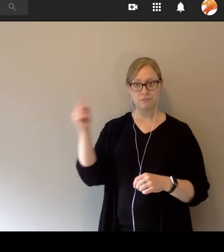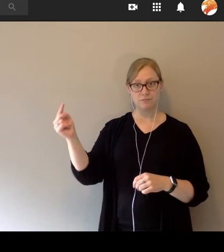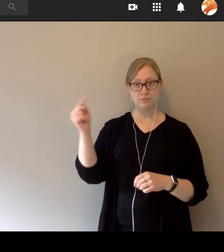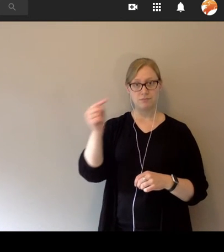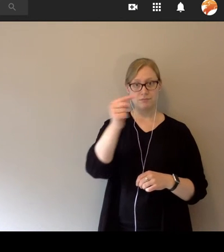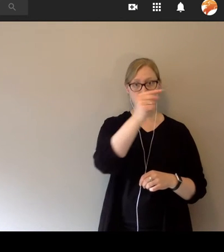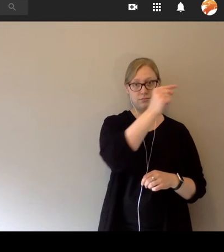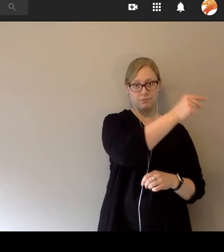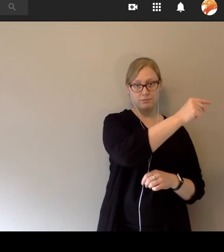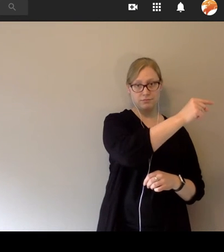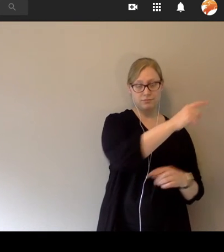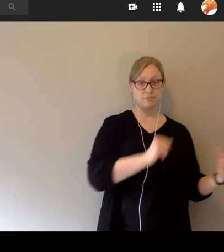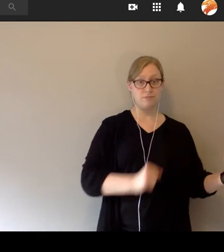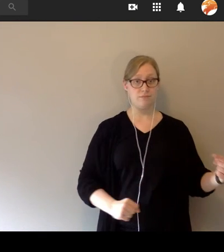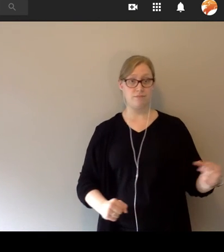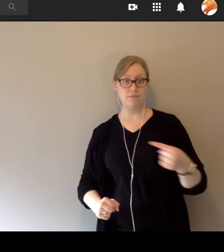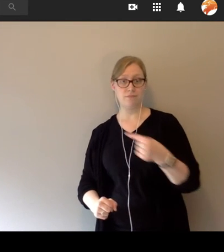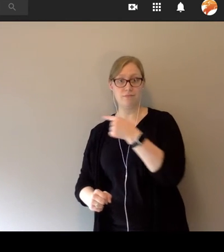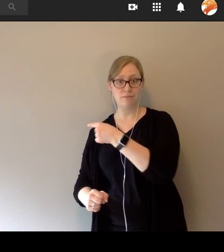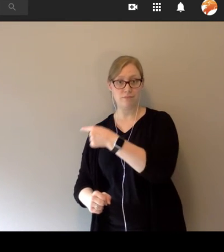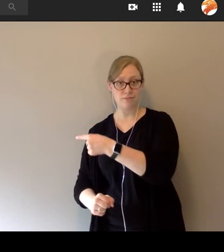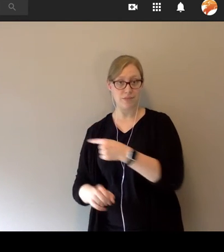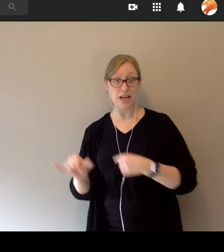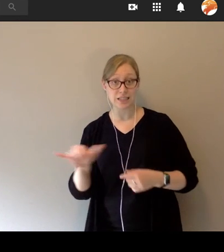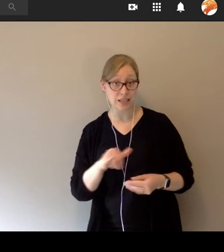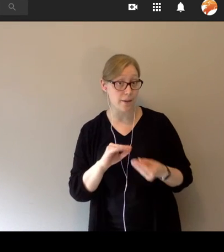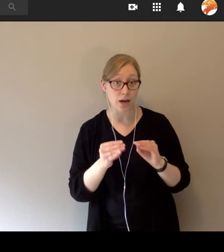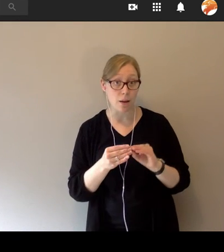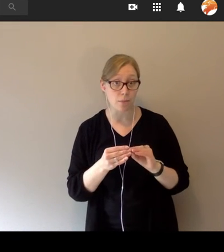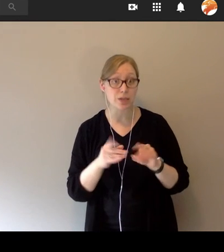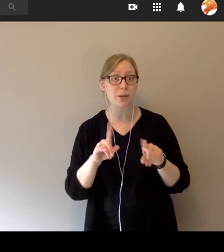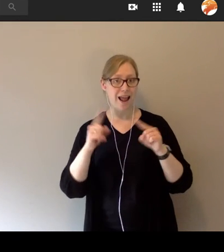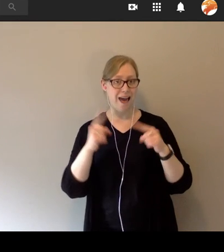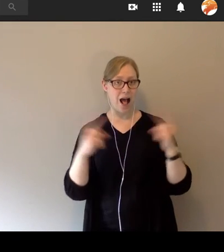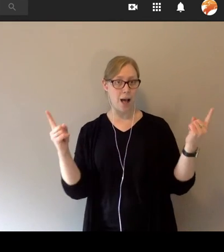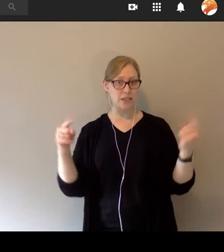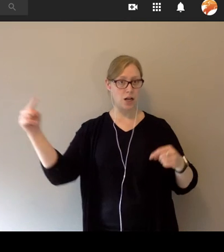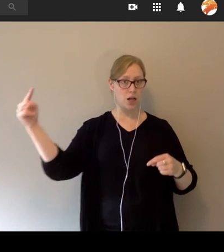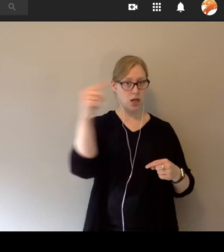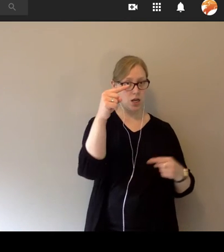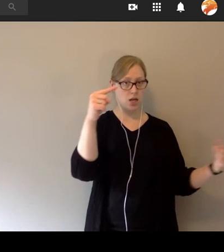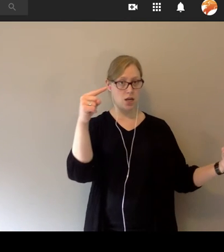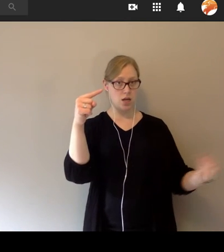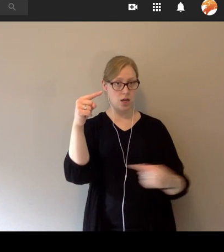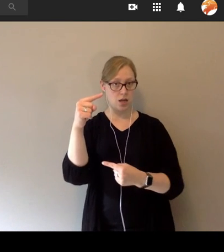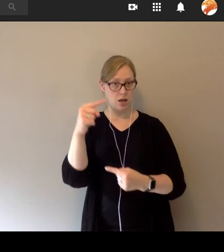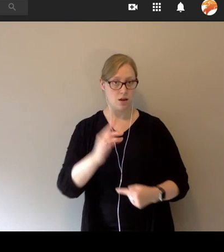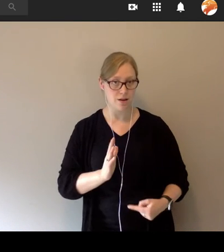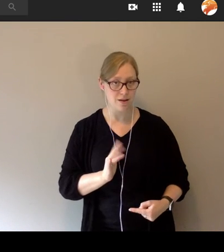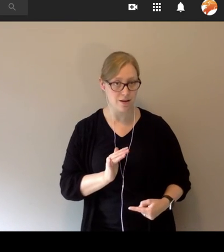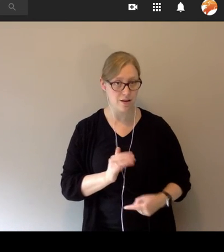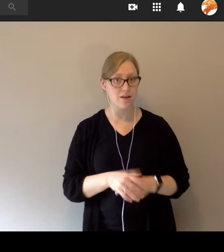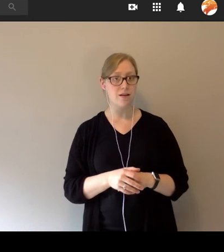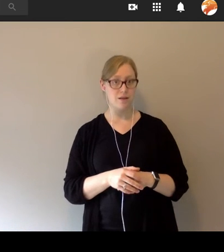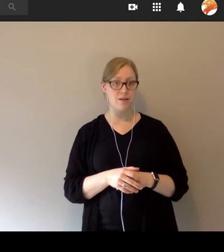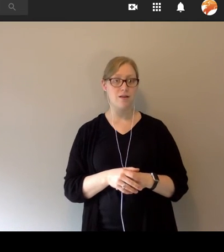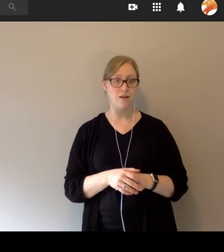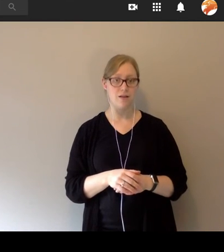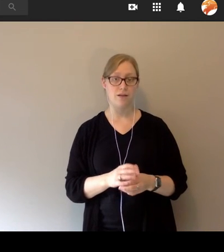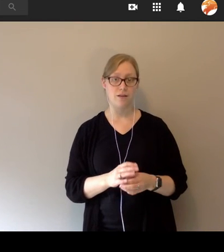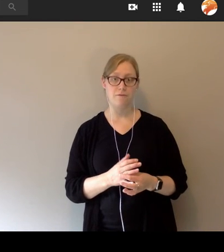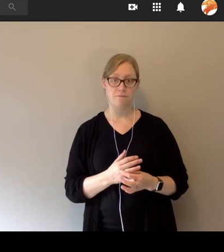pattern. And the cosine goes in the opposite direction, 0, 1 half, square root of 2 over 2, square root of 3 over 2, and 1. It goes in